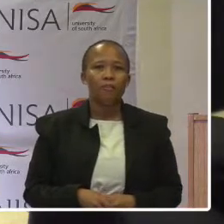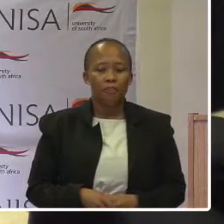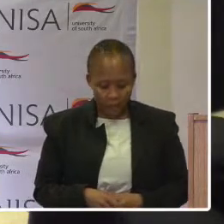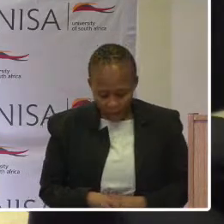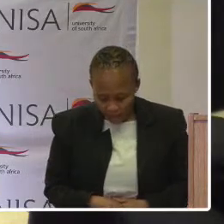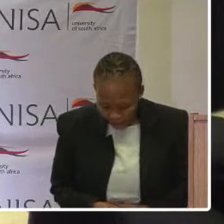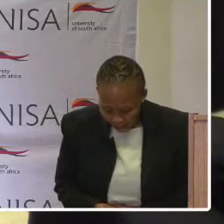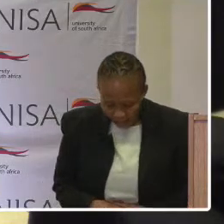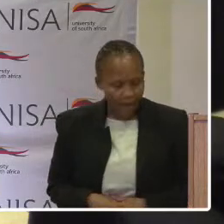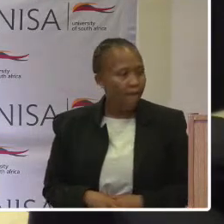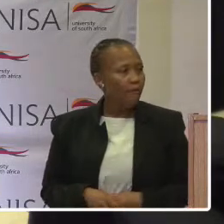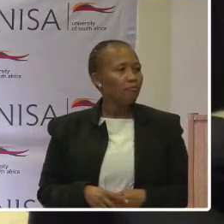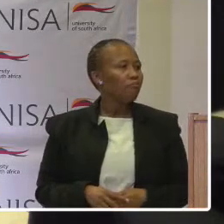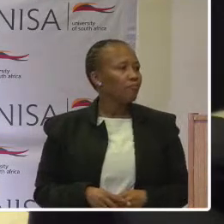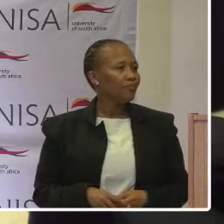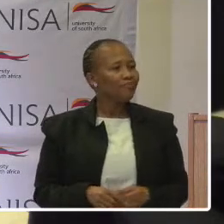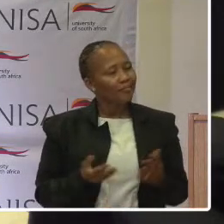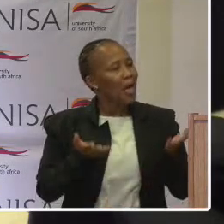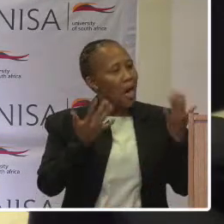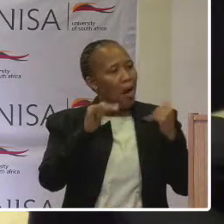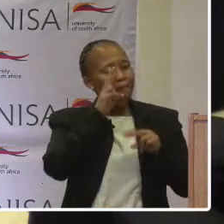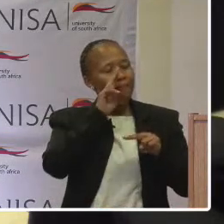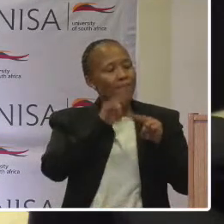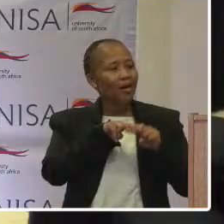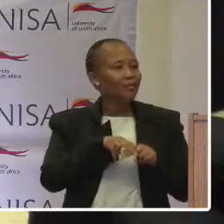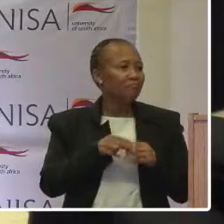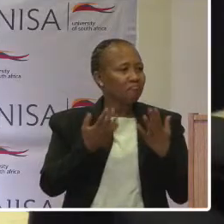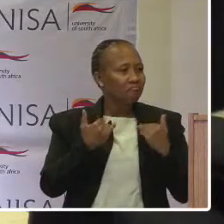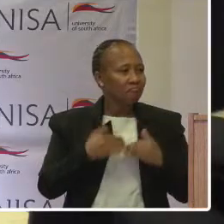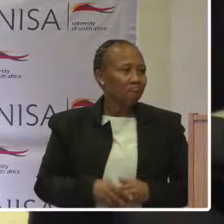Let's make it exciting. Come on. This is fun.